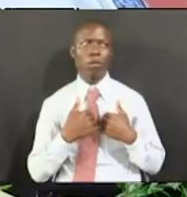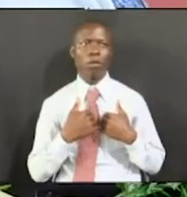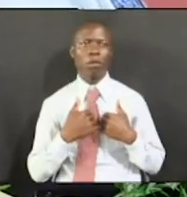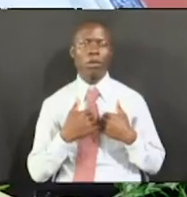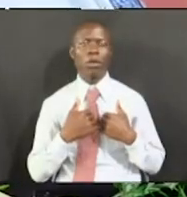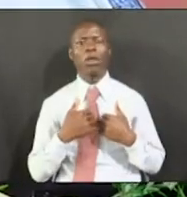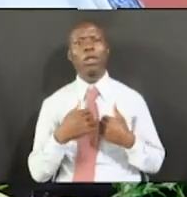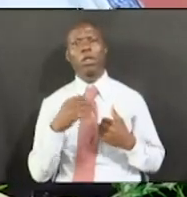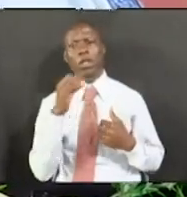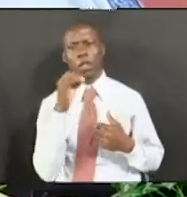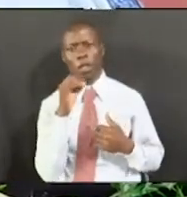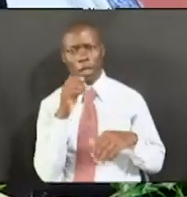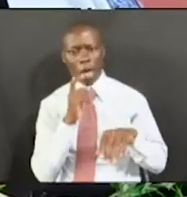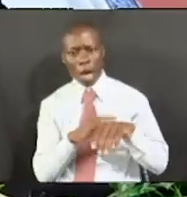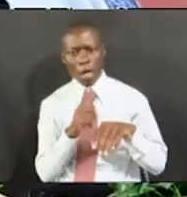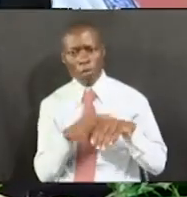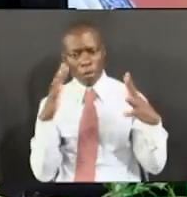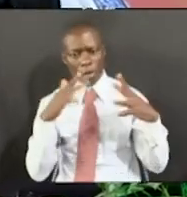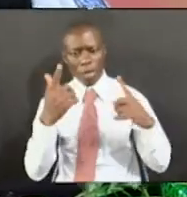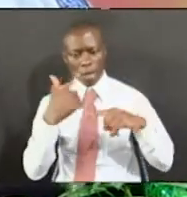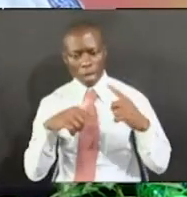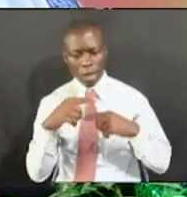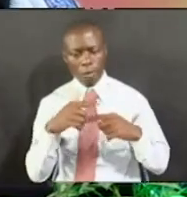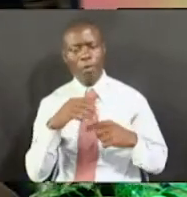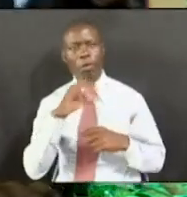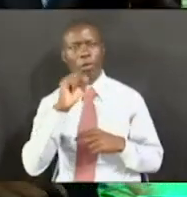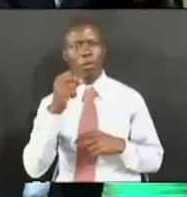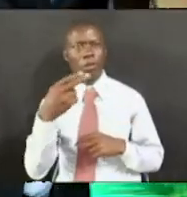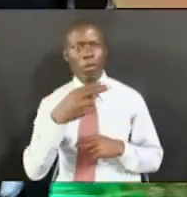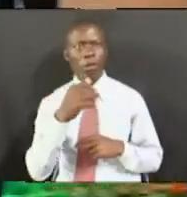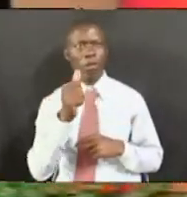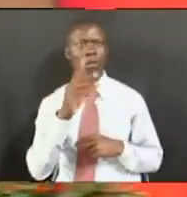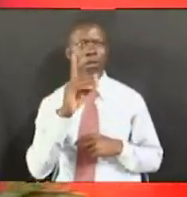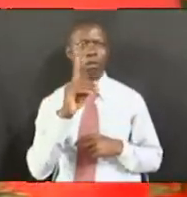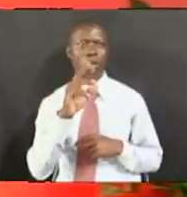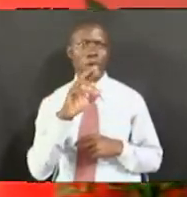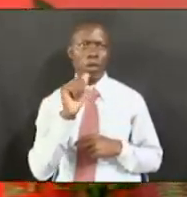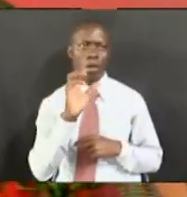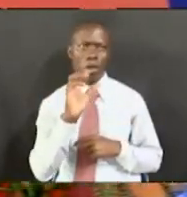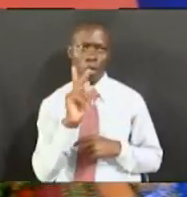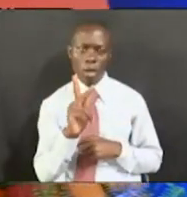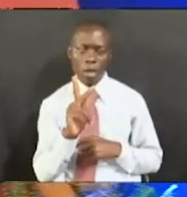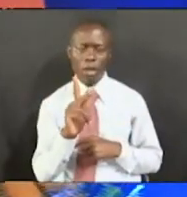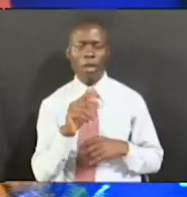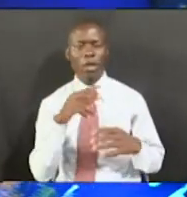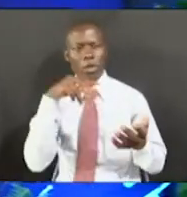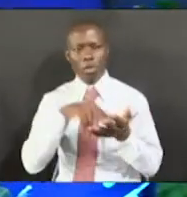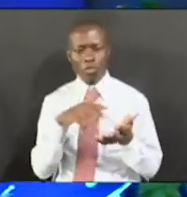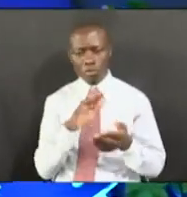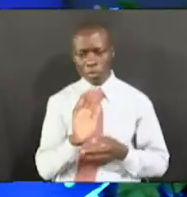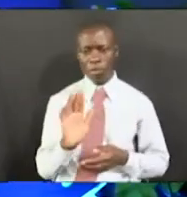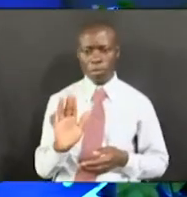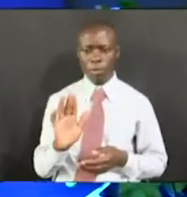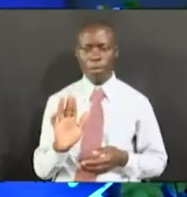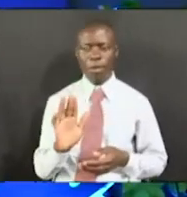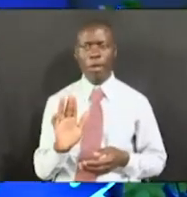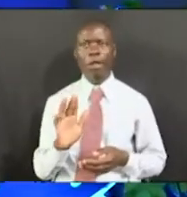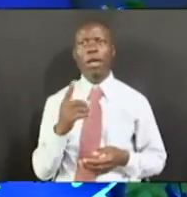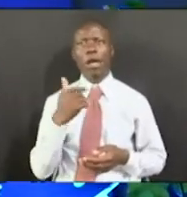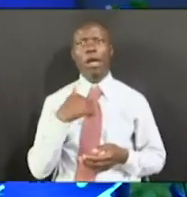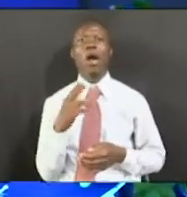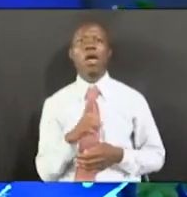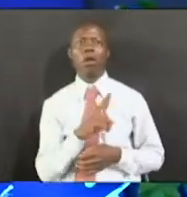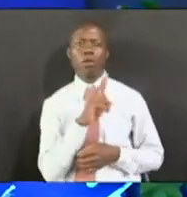enemy was coming, Shamgar stood his ground and he said, I'm using